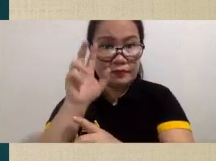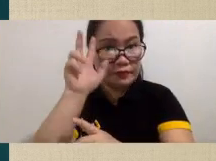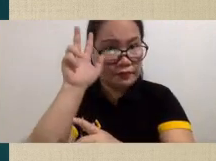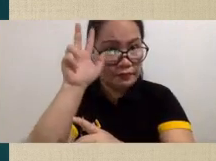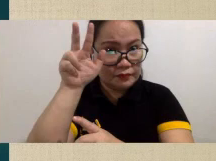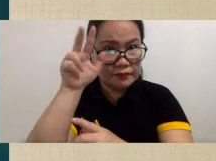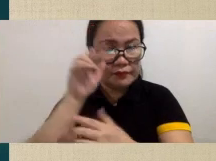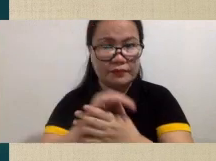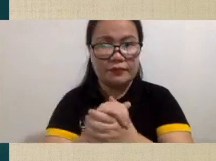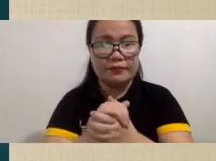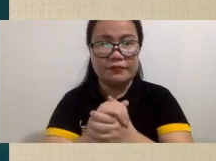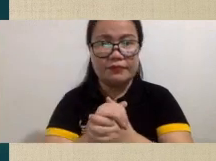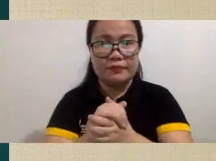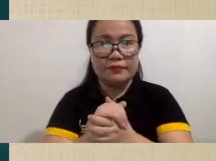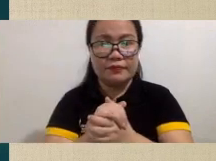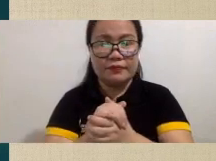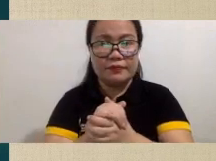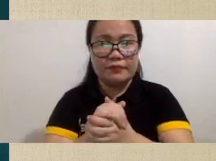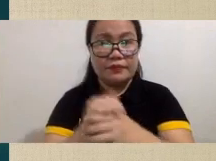cubed.